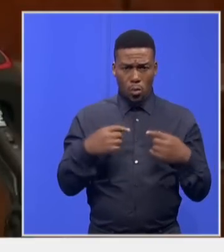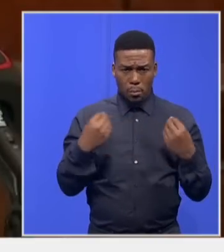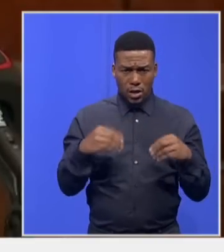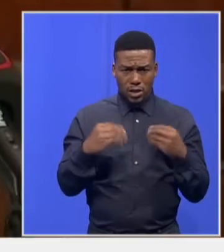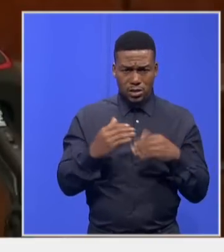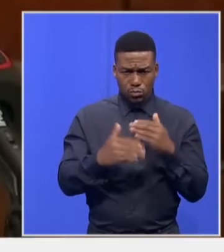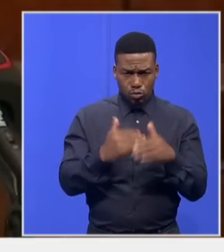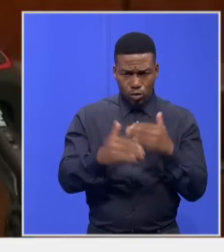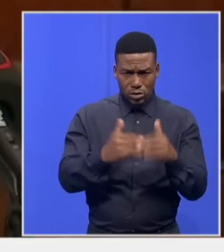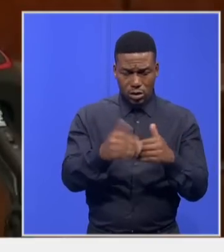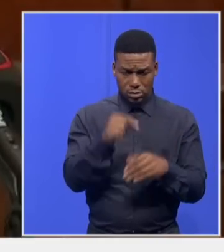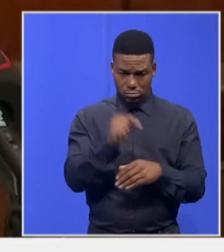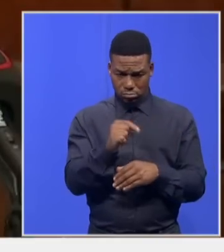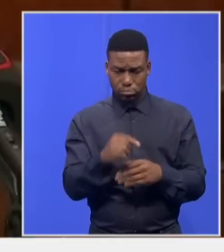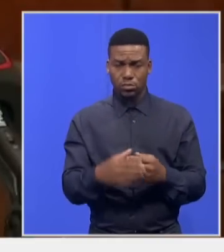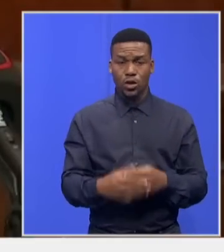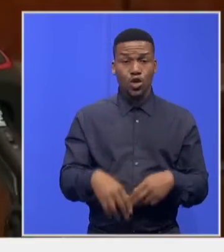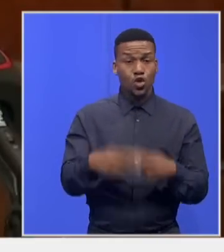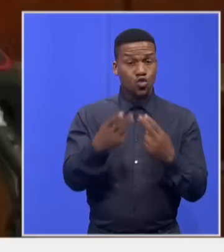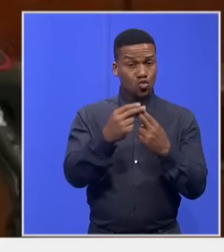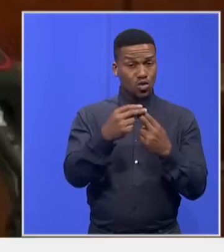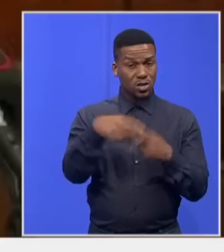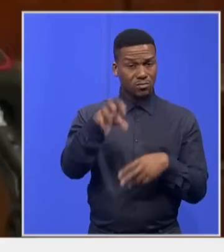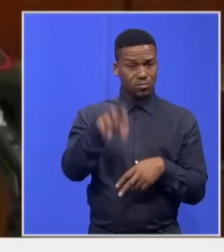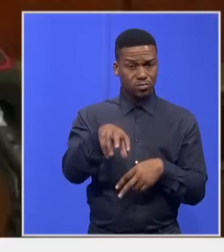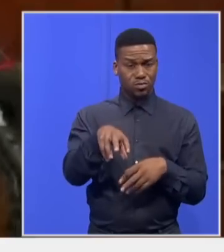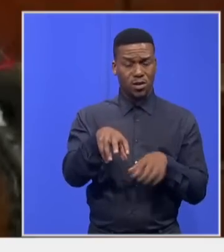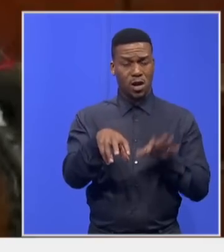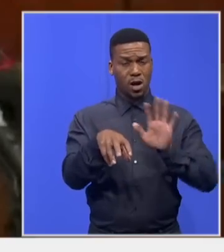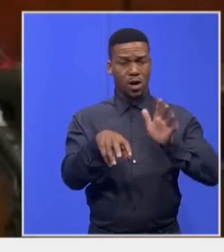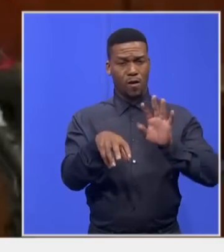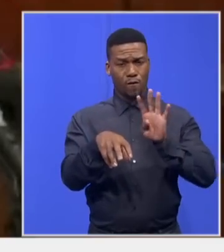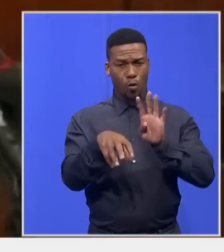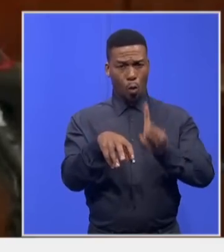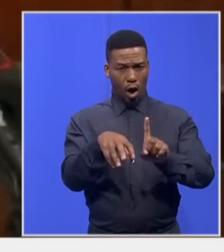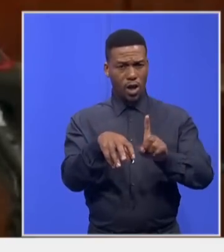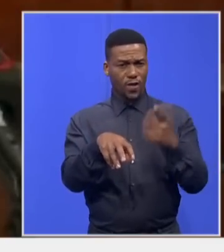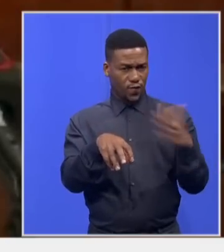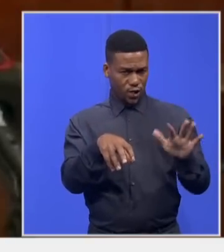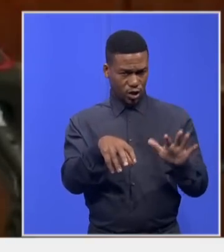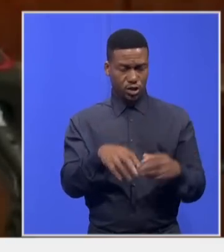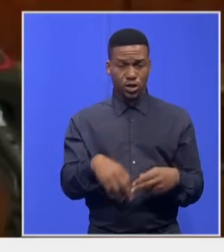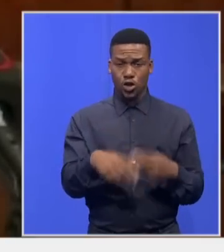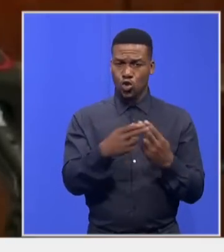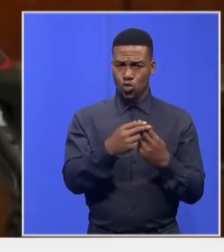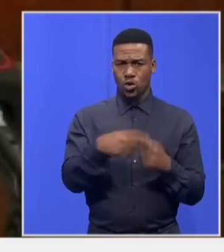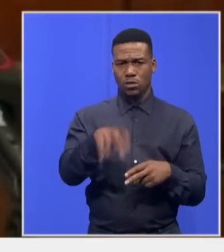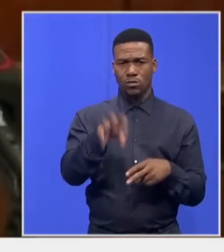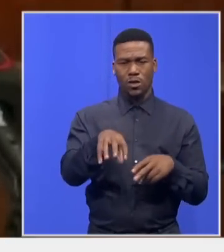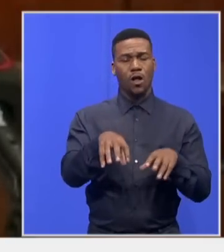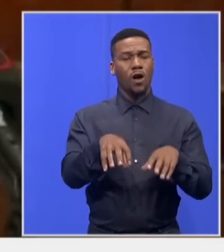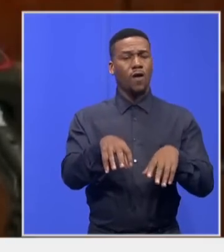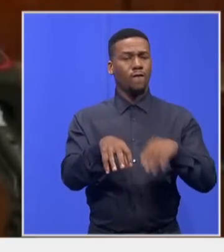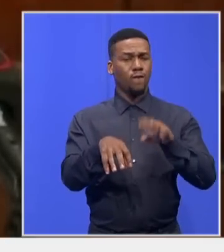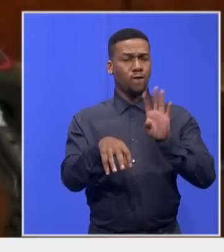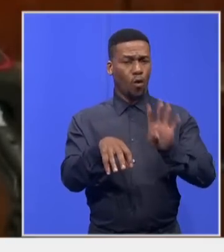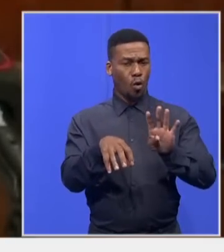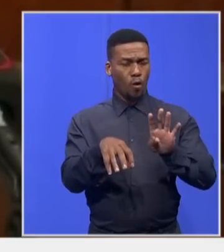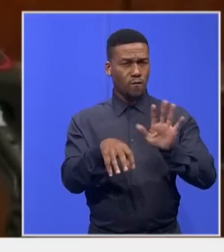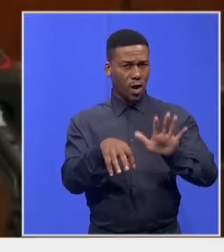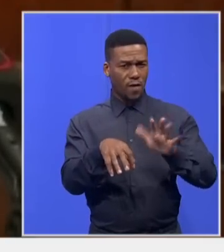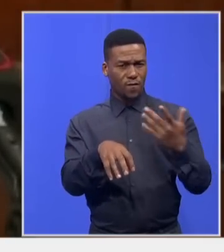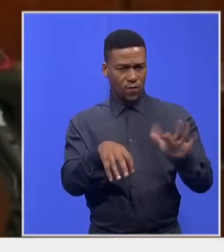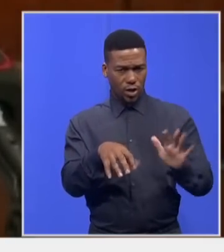and unit number 6. Unit number 1, 2 have been commissioned, and also unit number 5. And what do we